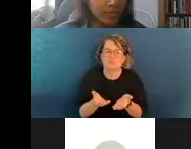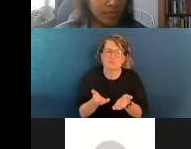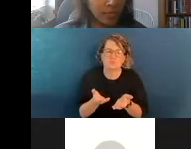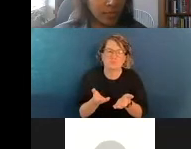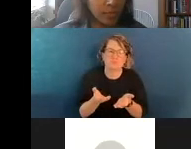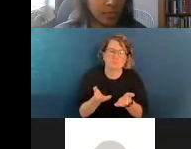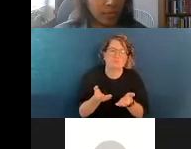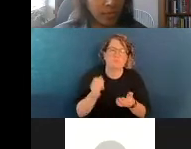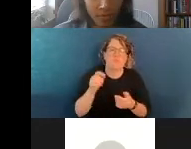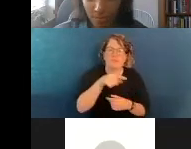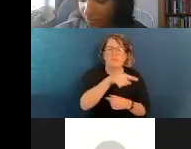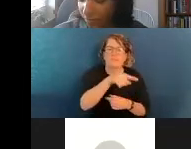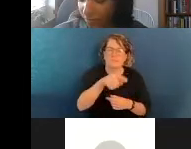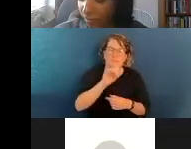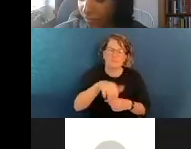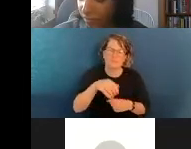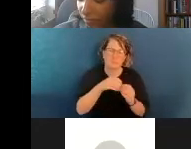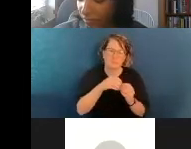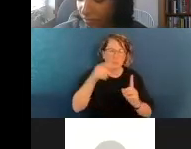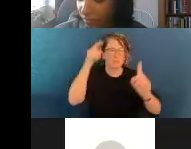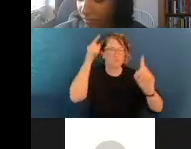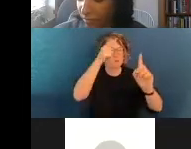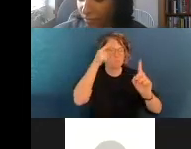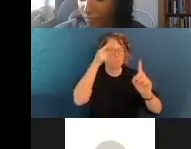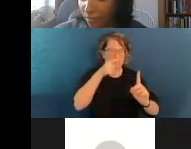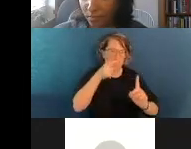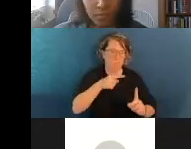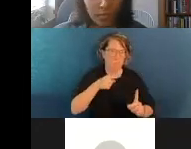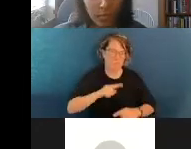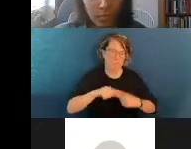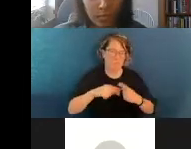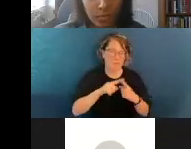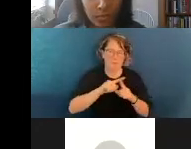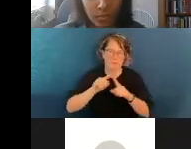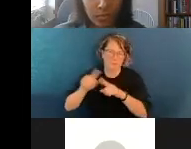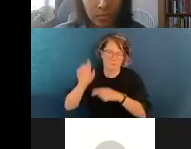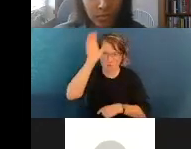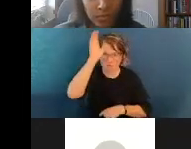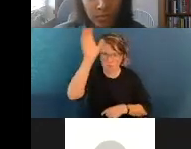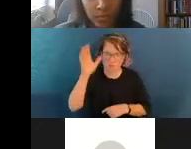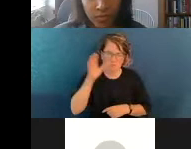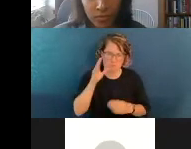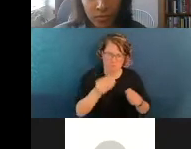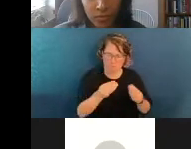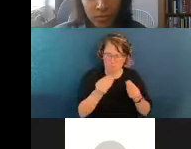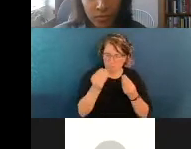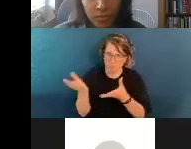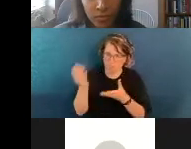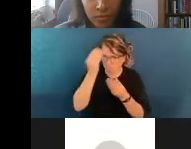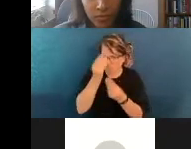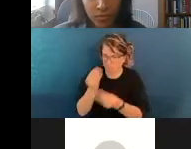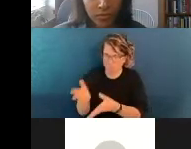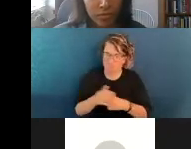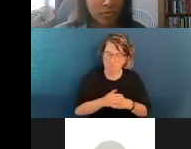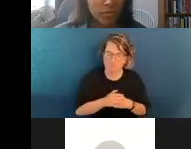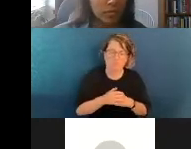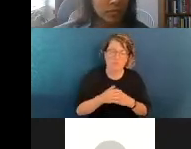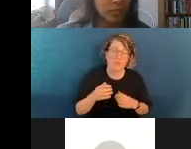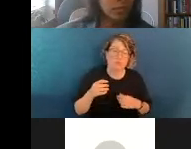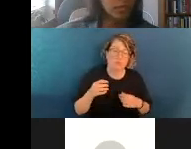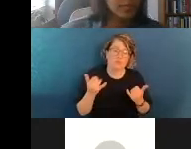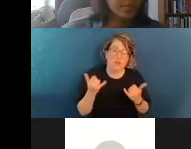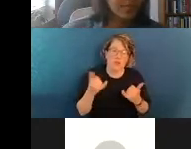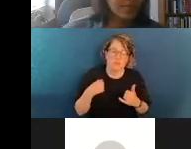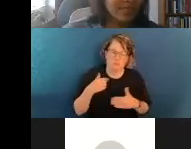be presented across the curriculum. And really a highlight of this particular module, I'm in the process of doing this piece